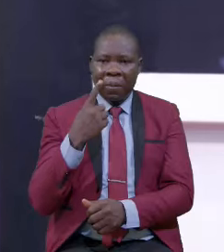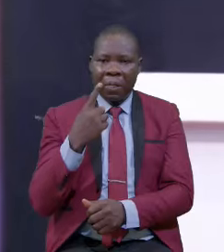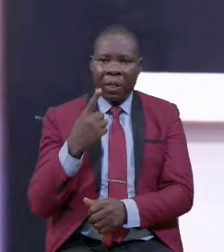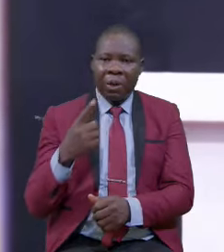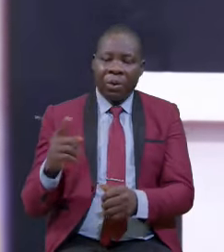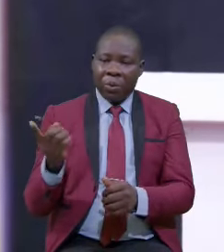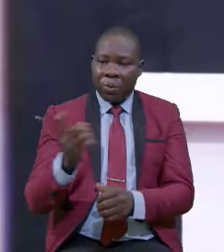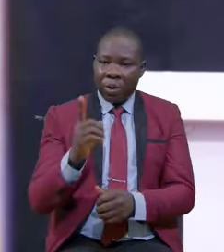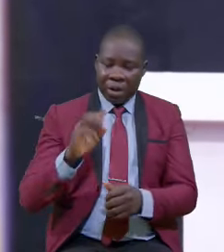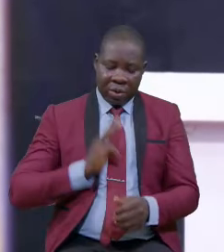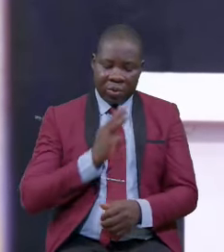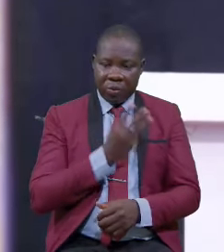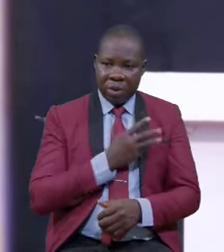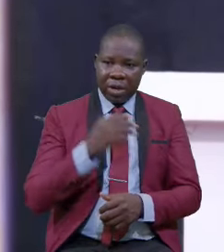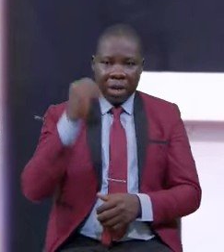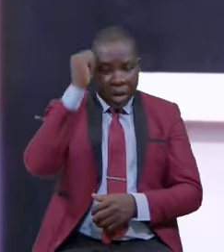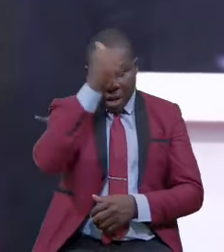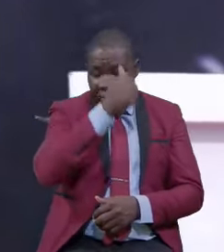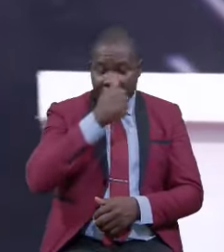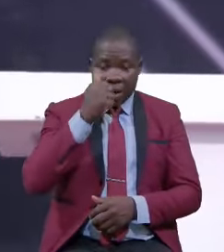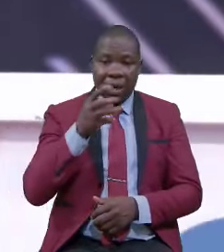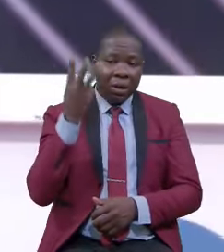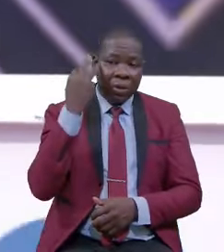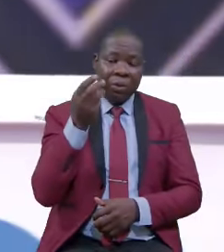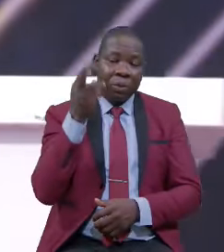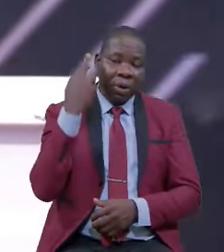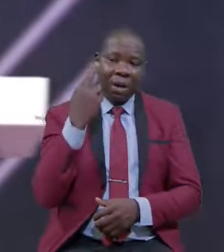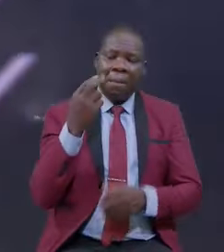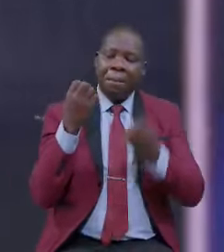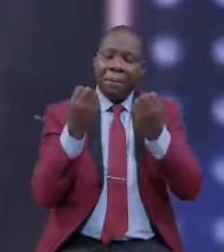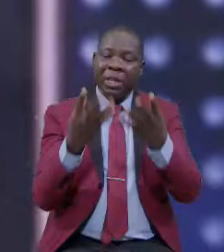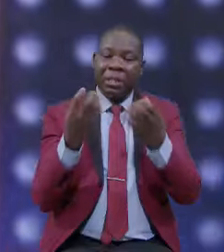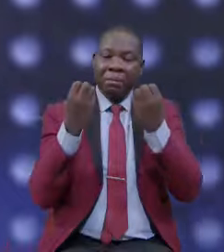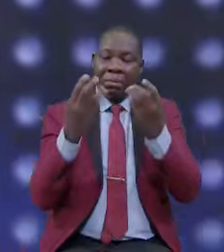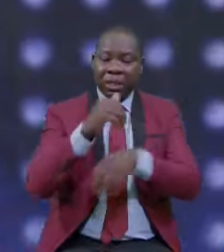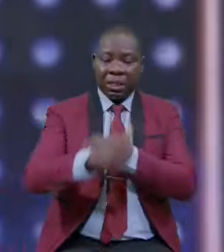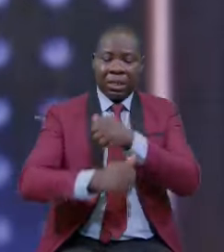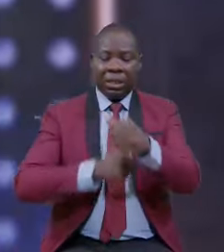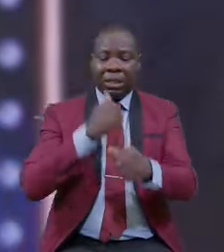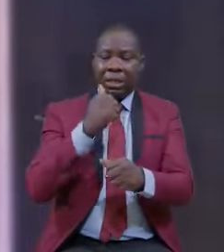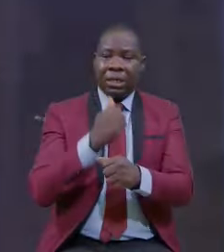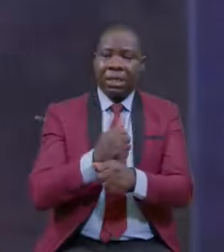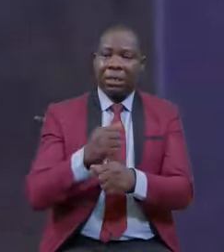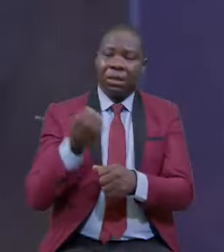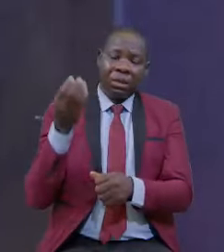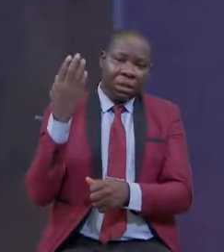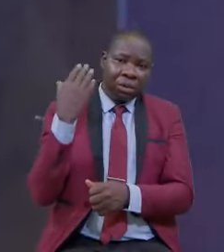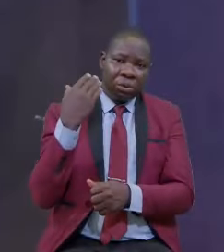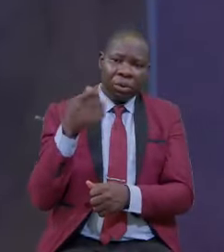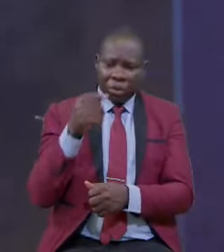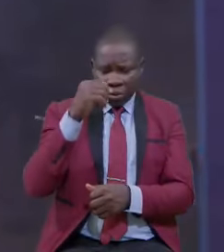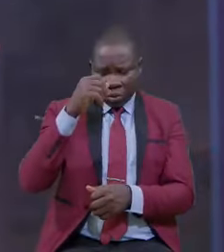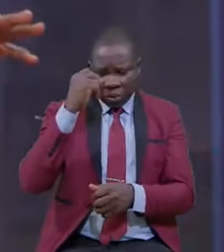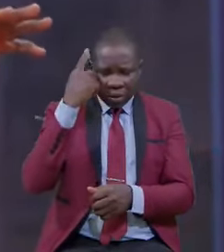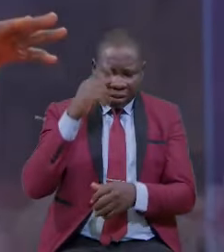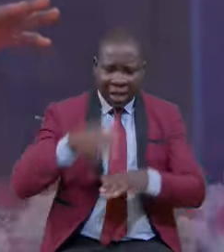were many, many centuries ago. You understand how they killed the twins? You understand